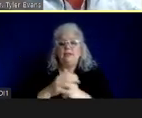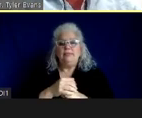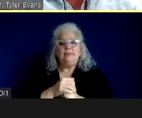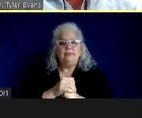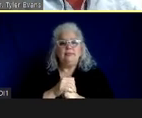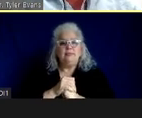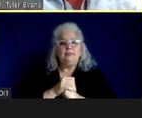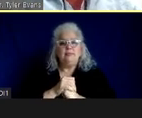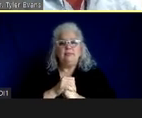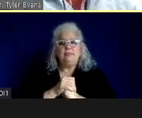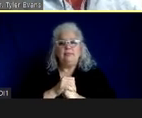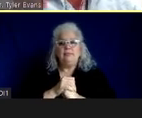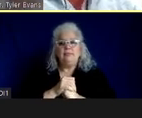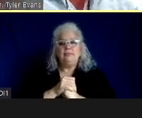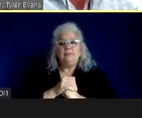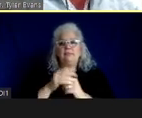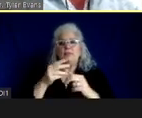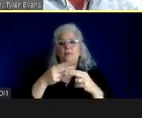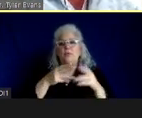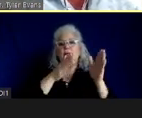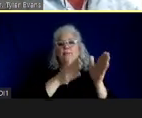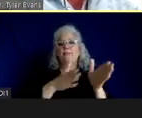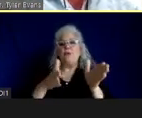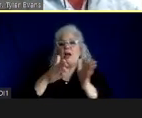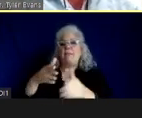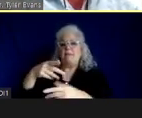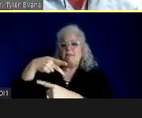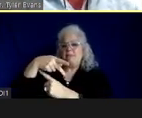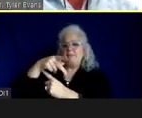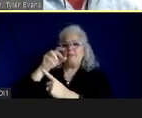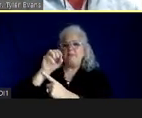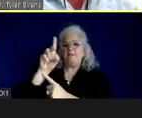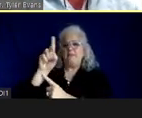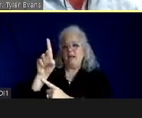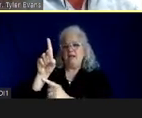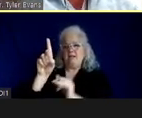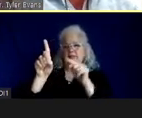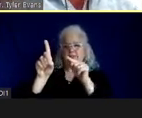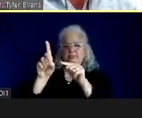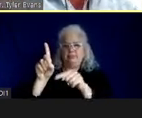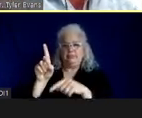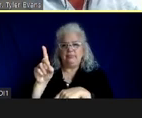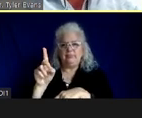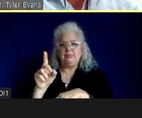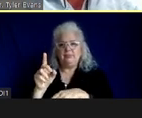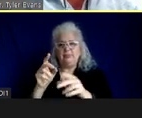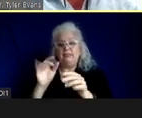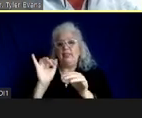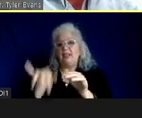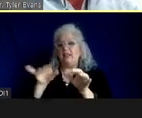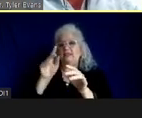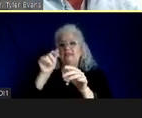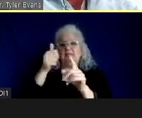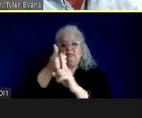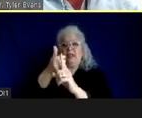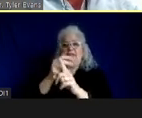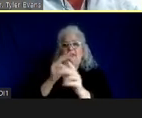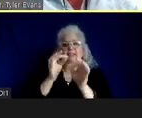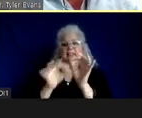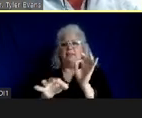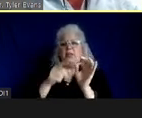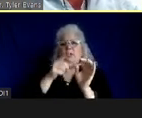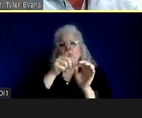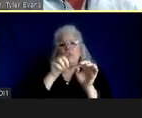and it's pretty straightforward. You're just going to put in your information, and then you choose the time and whatnot,